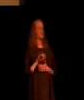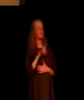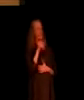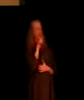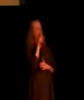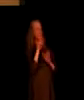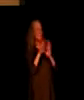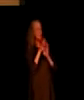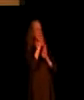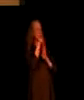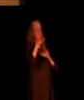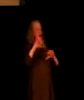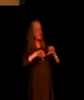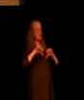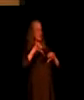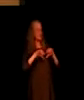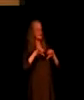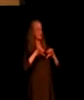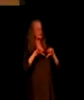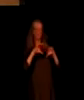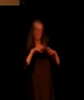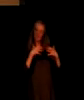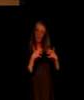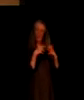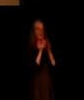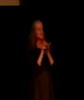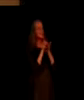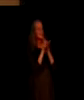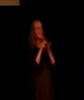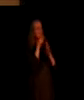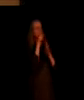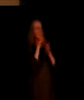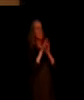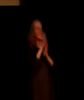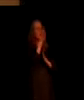rocket science crowd designing rockets.